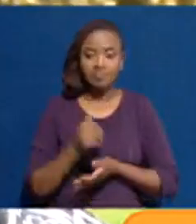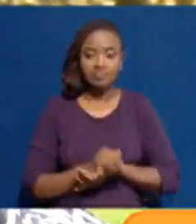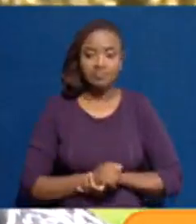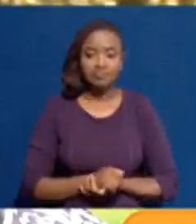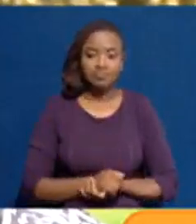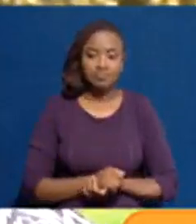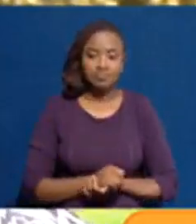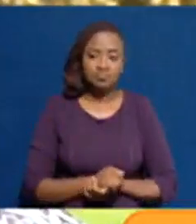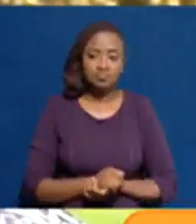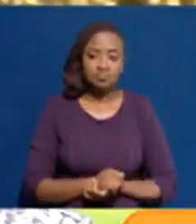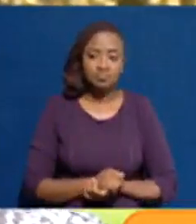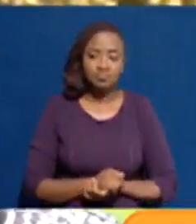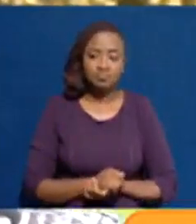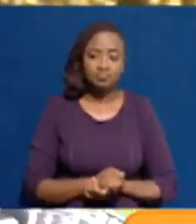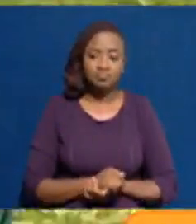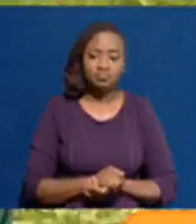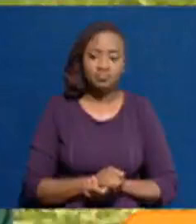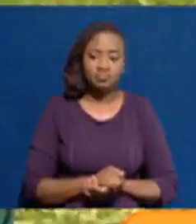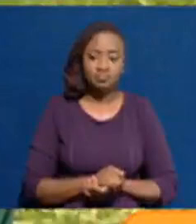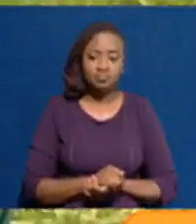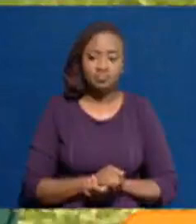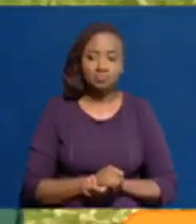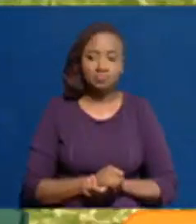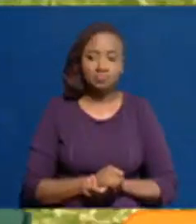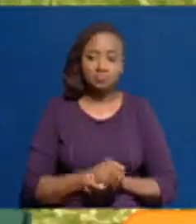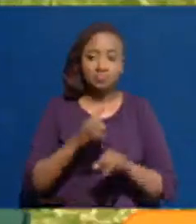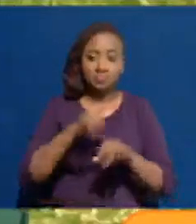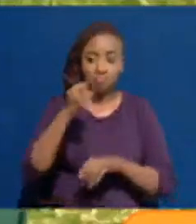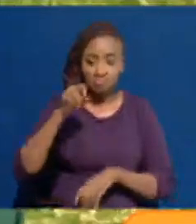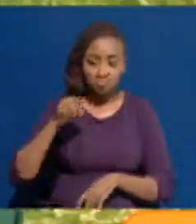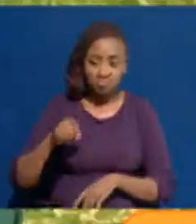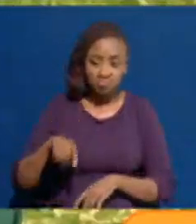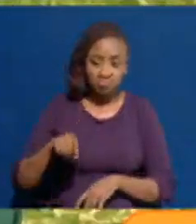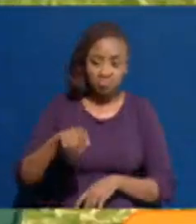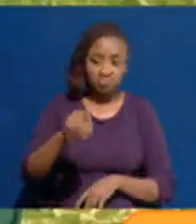in terms of commercial livestock farming. Once it's planted,